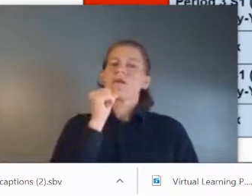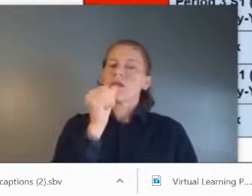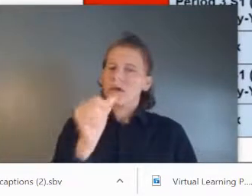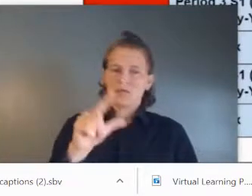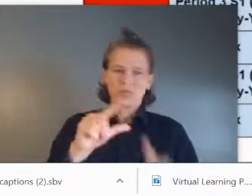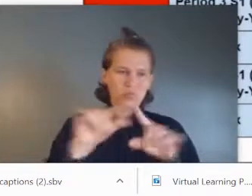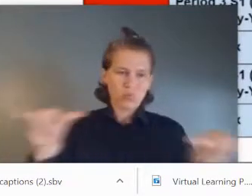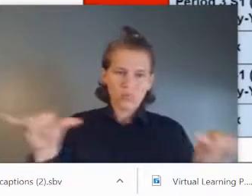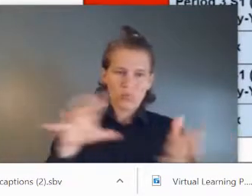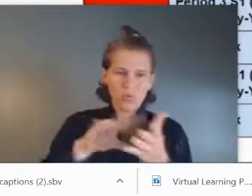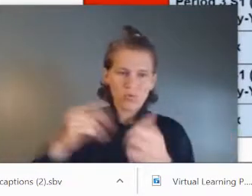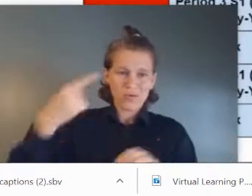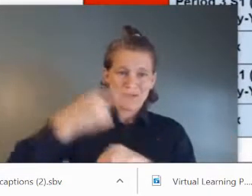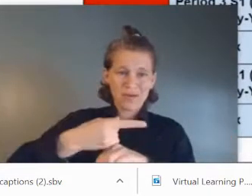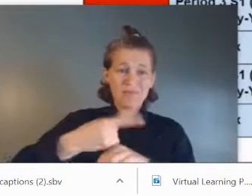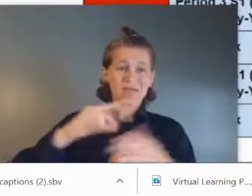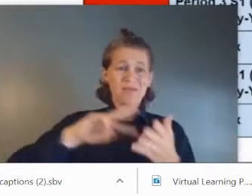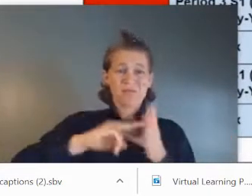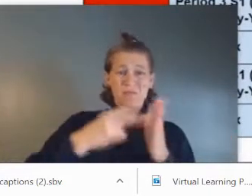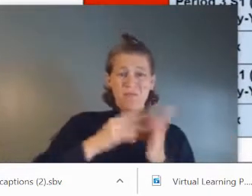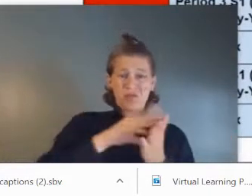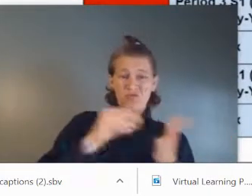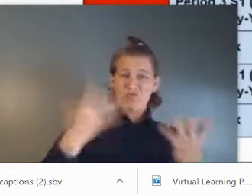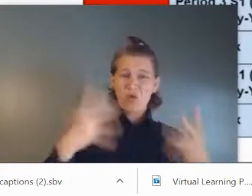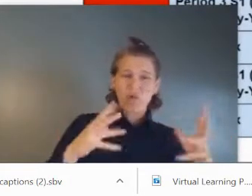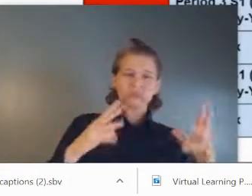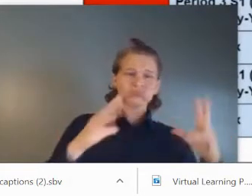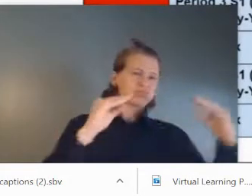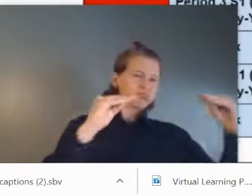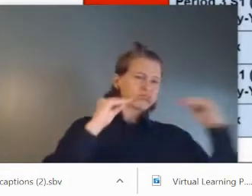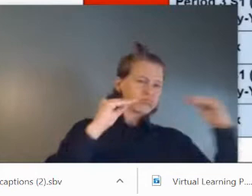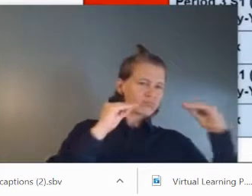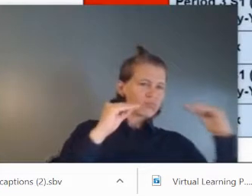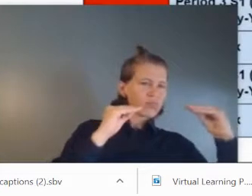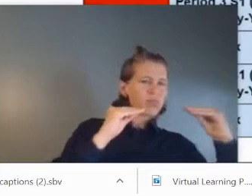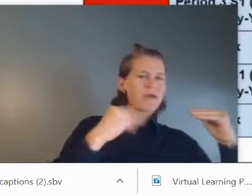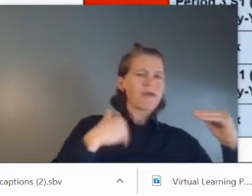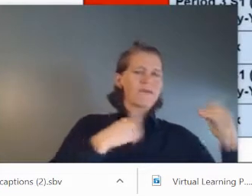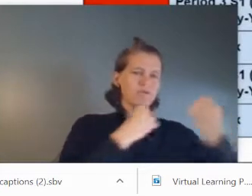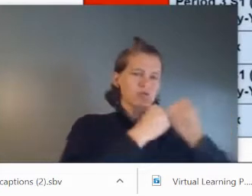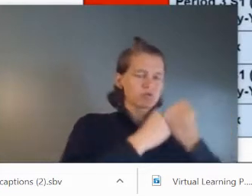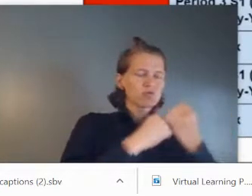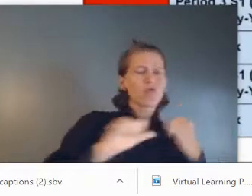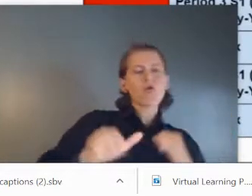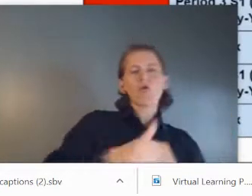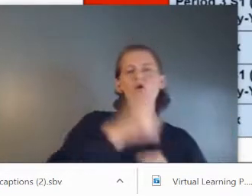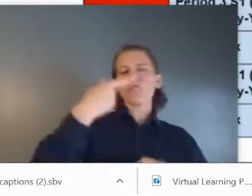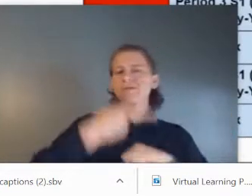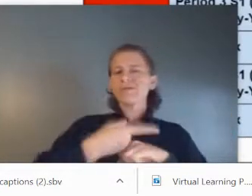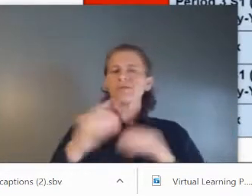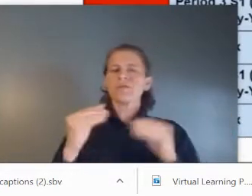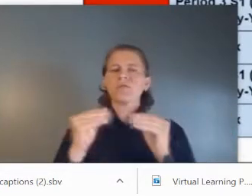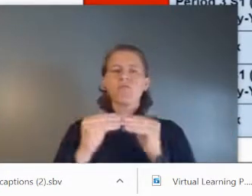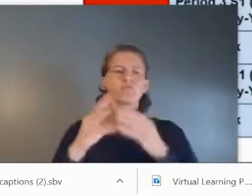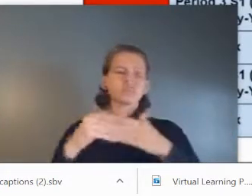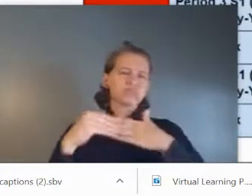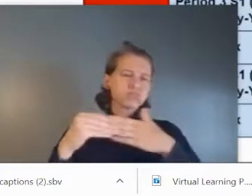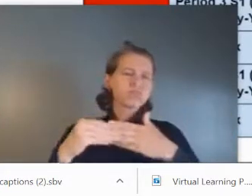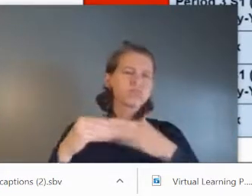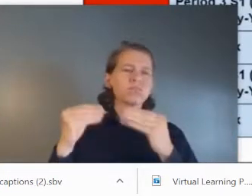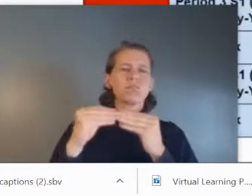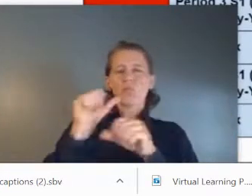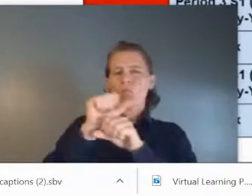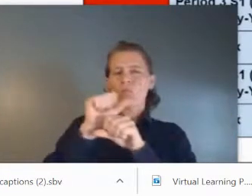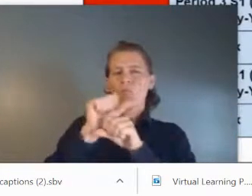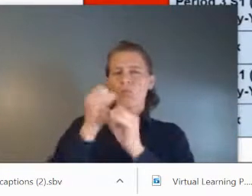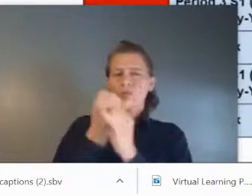students will have been taught and provided structure for using these days to work more independently. There will not be any time scheduled for whole class direct